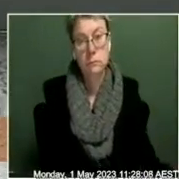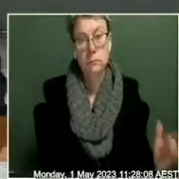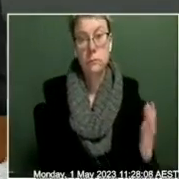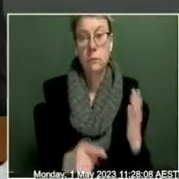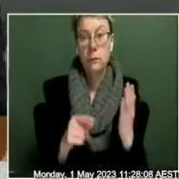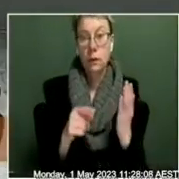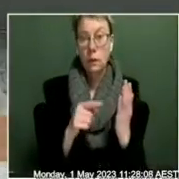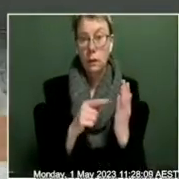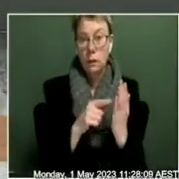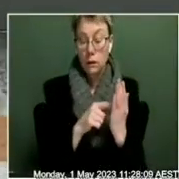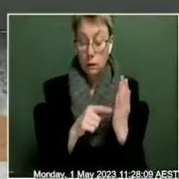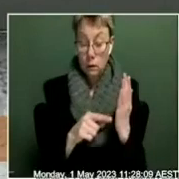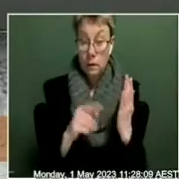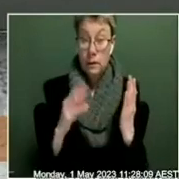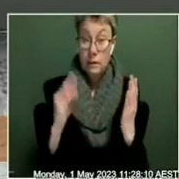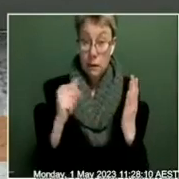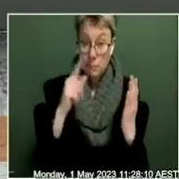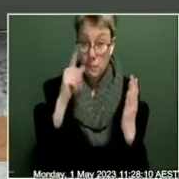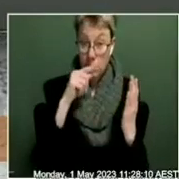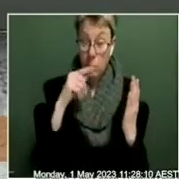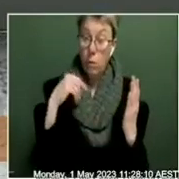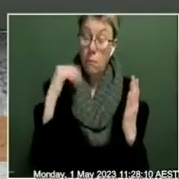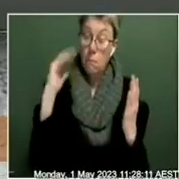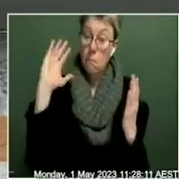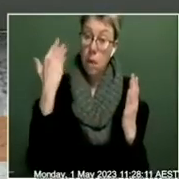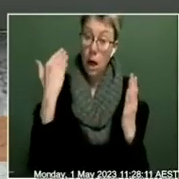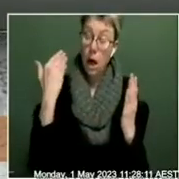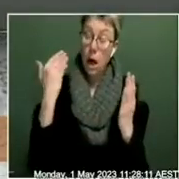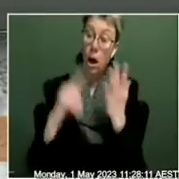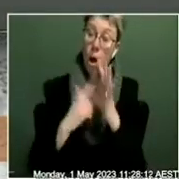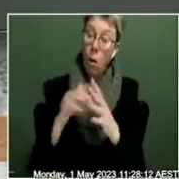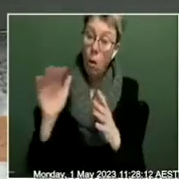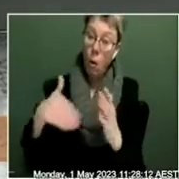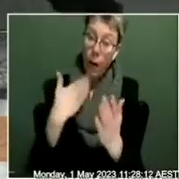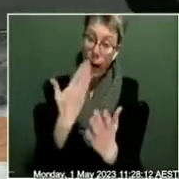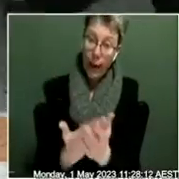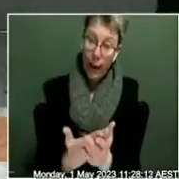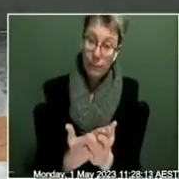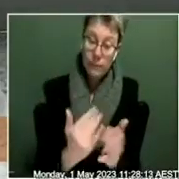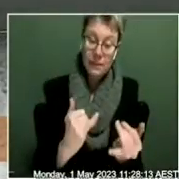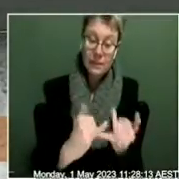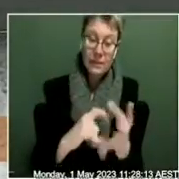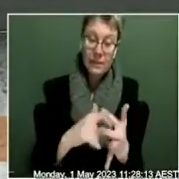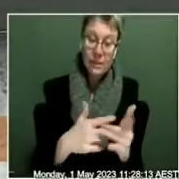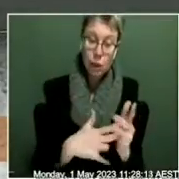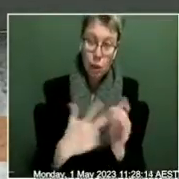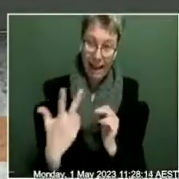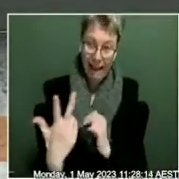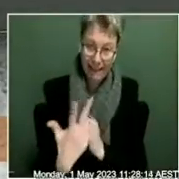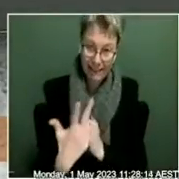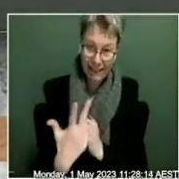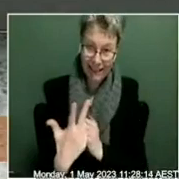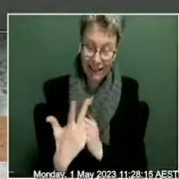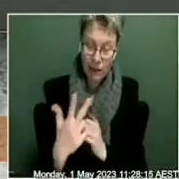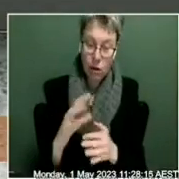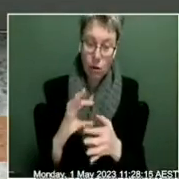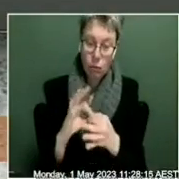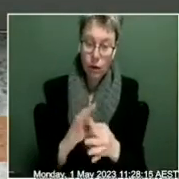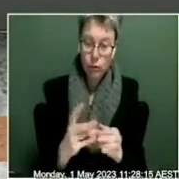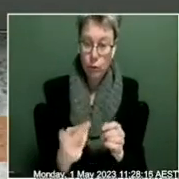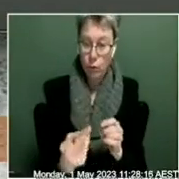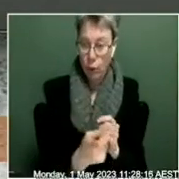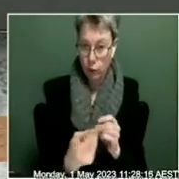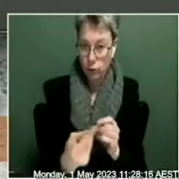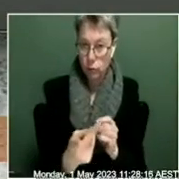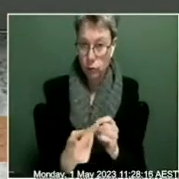witnesses. I had mistakenly understood this morning that those issues were resolved, and